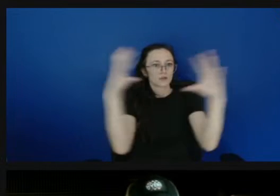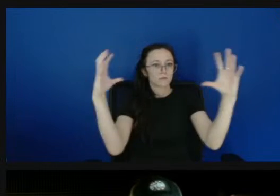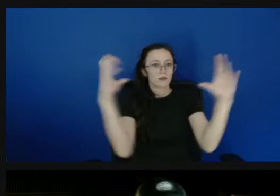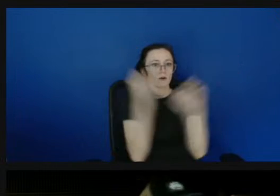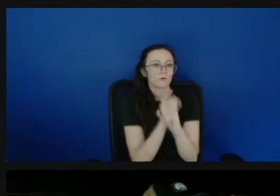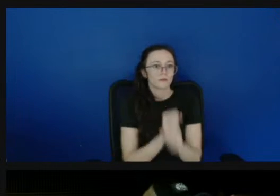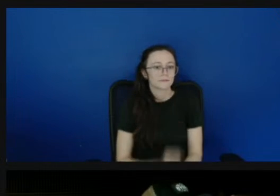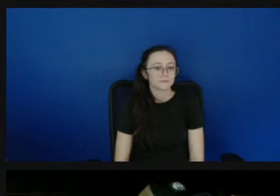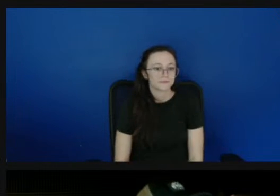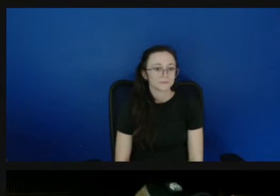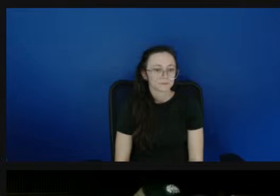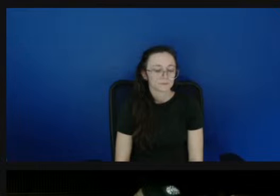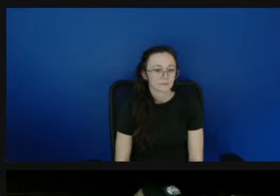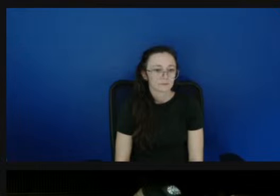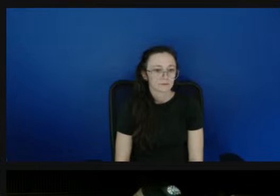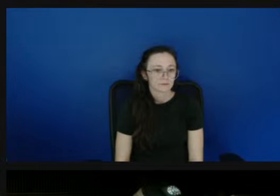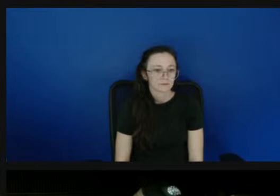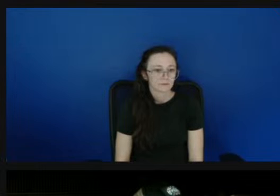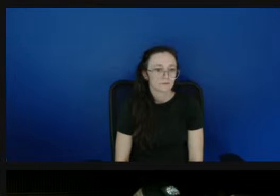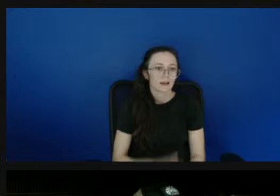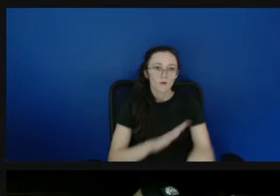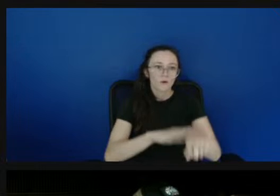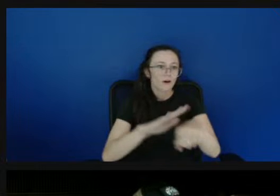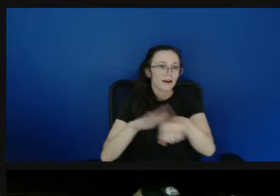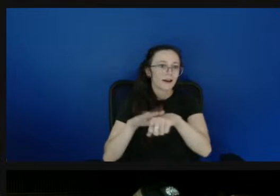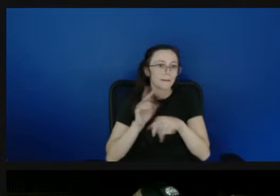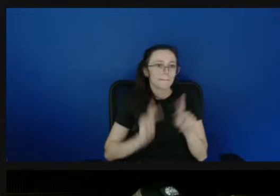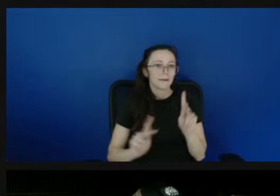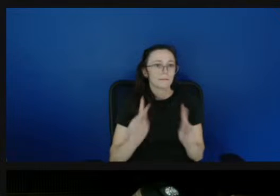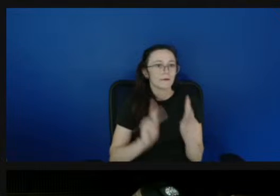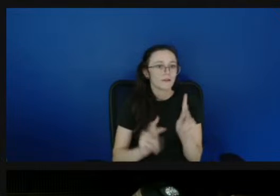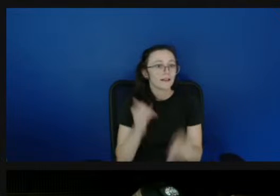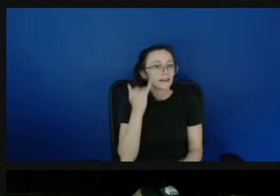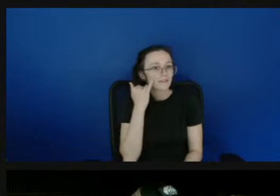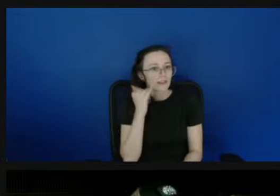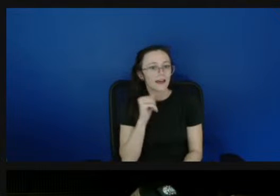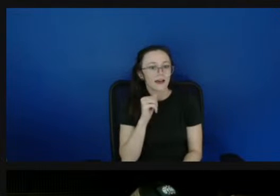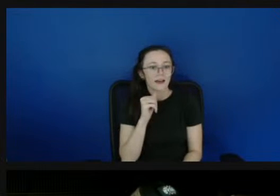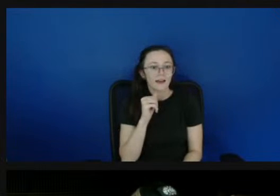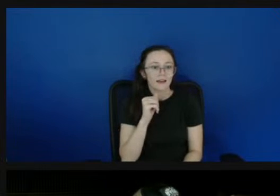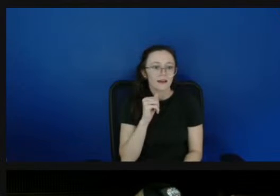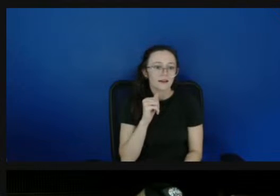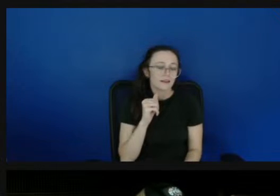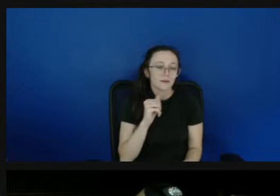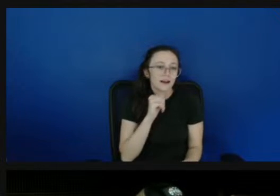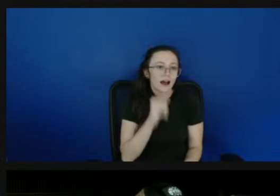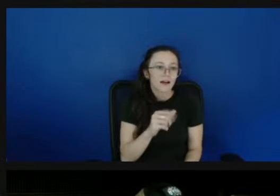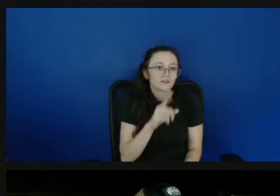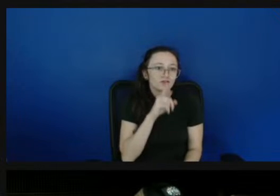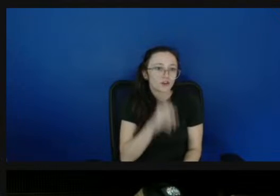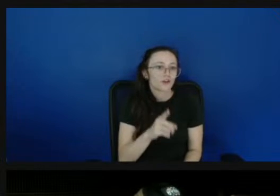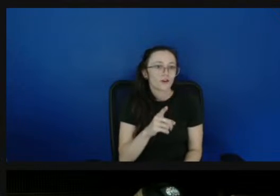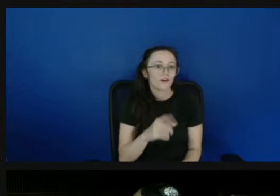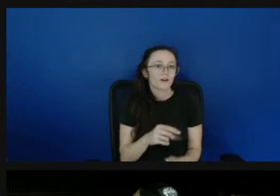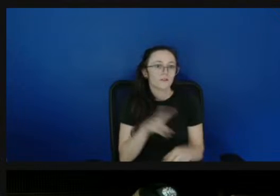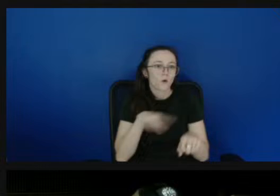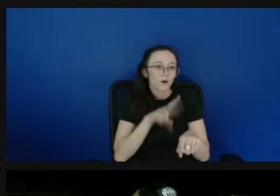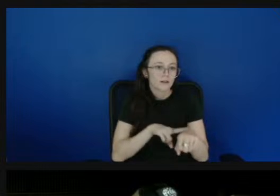so. I mean, they put out a warning to people in case it wasn't the case. They weren't certain, of course. But then now they've had